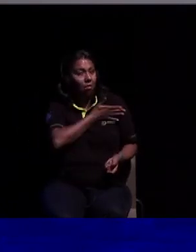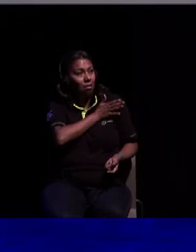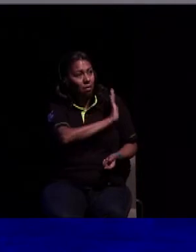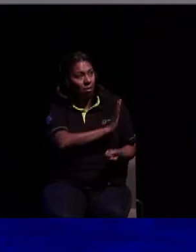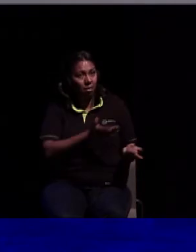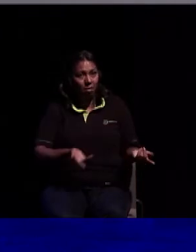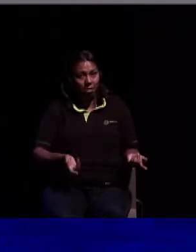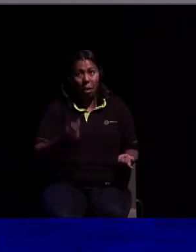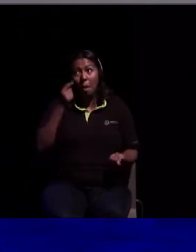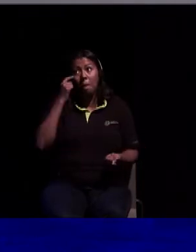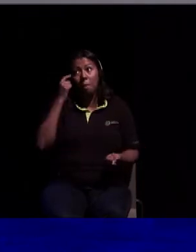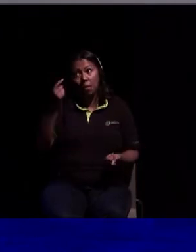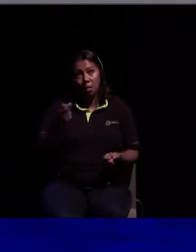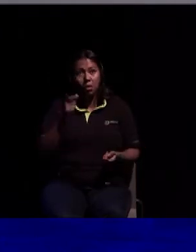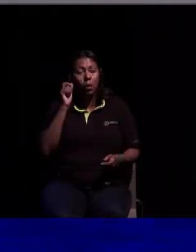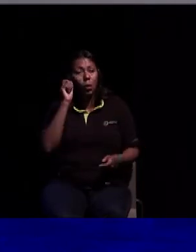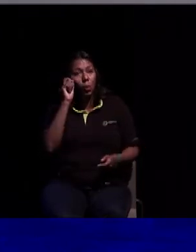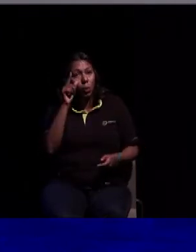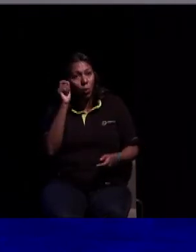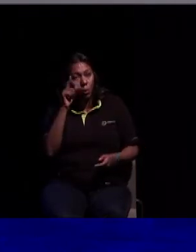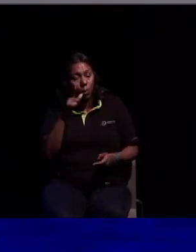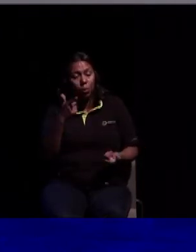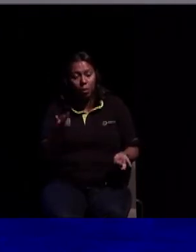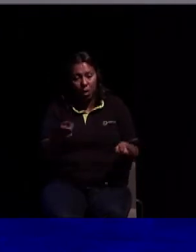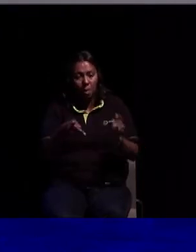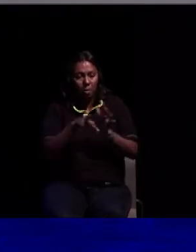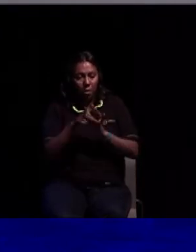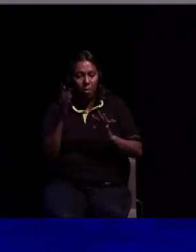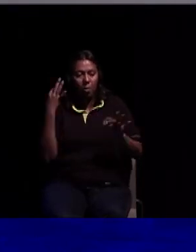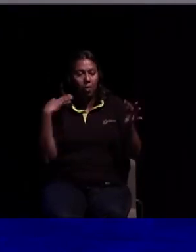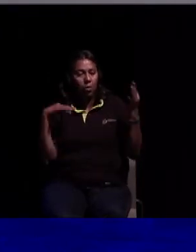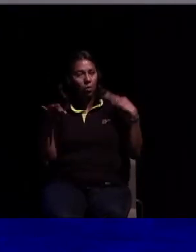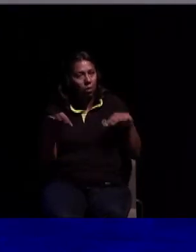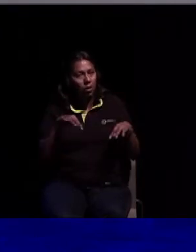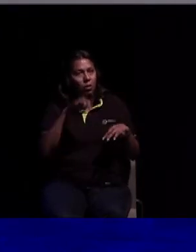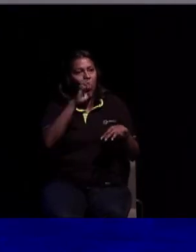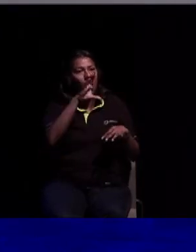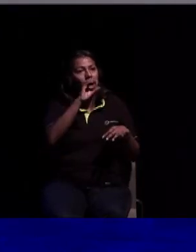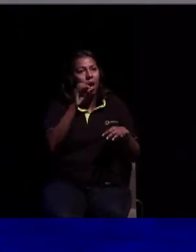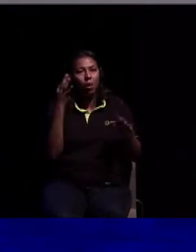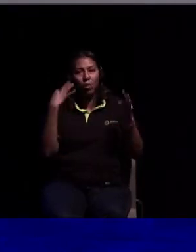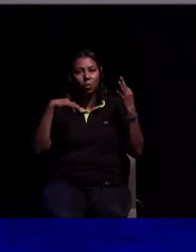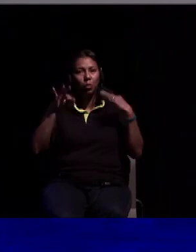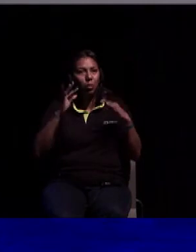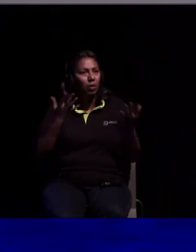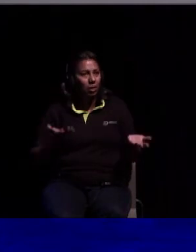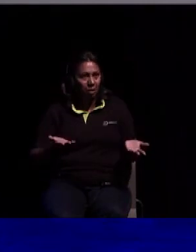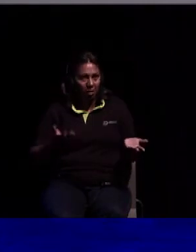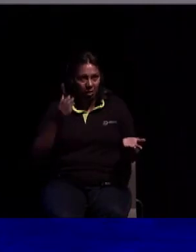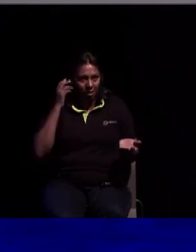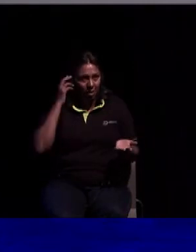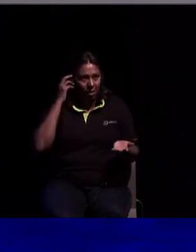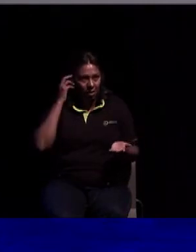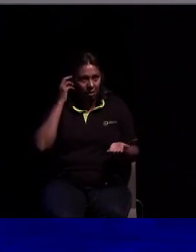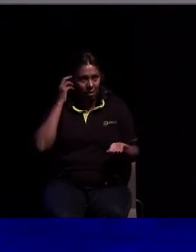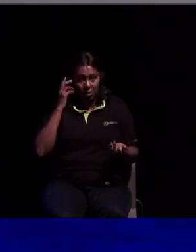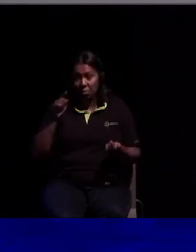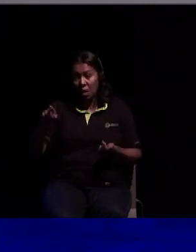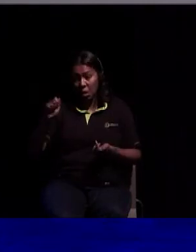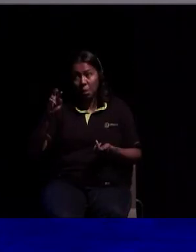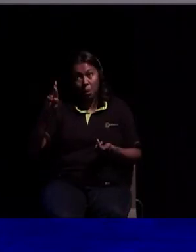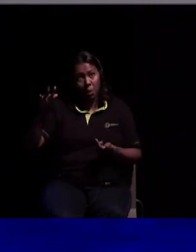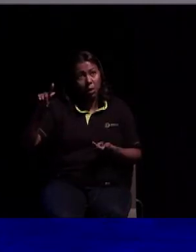do fishing tours, do eco-tours, but don't present it on the basis of culture. If you do that, though, you don't get